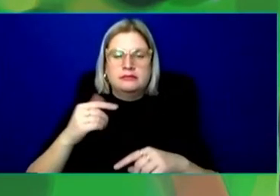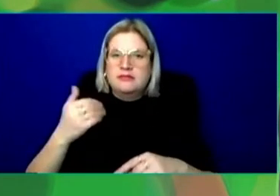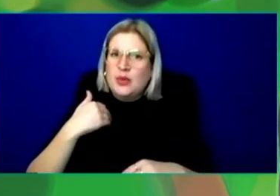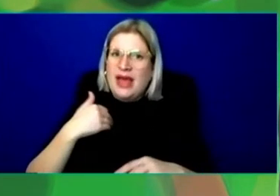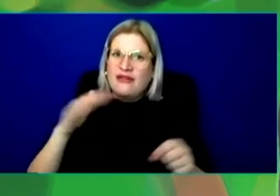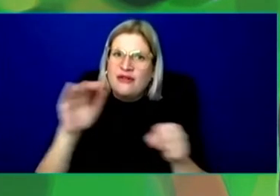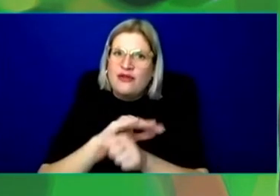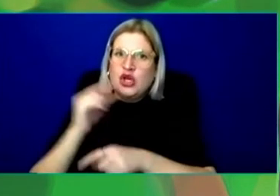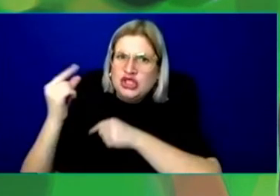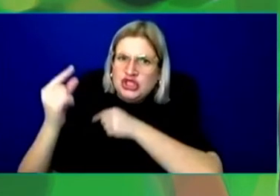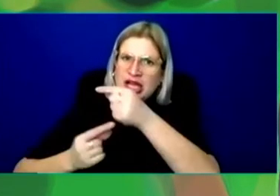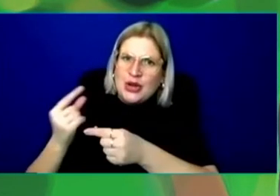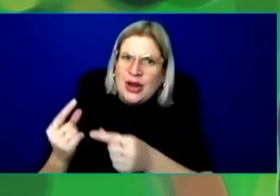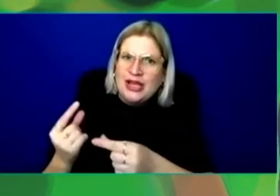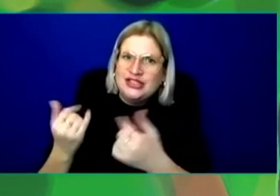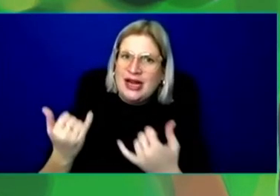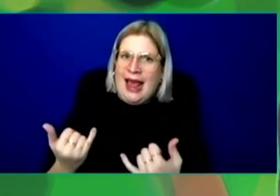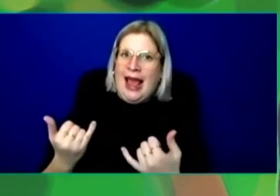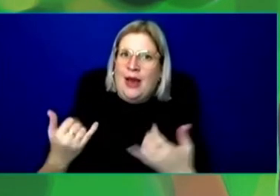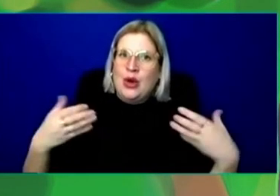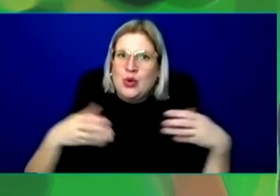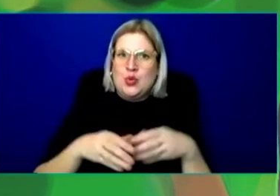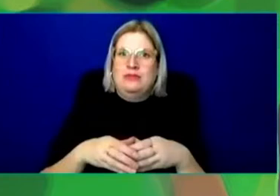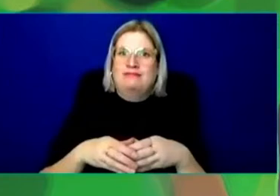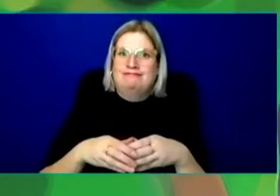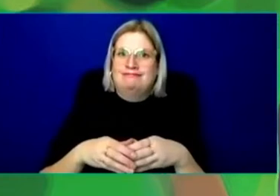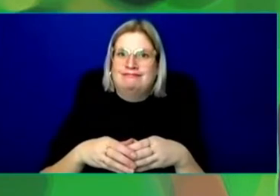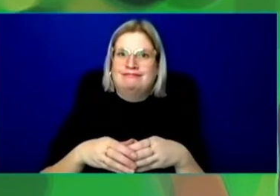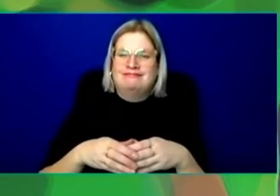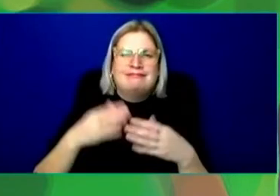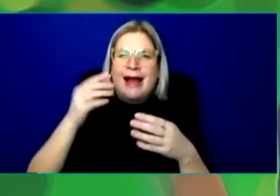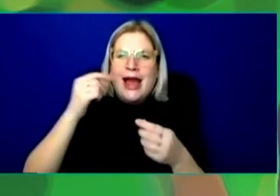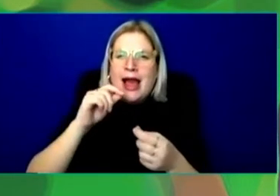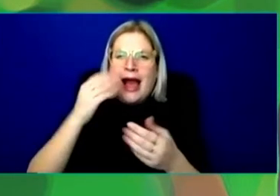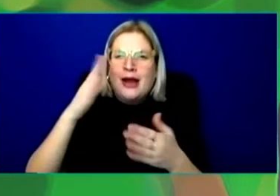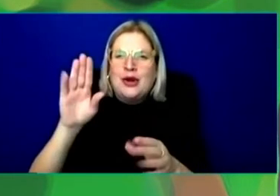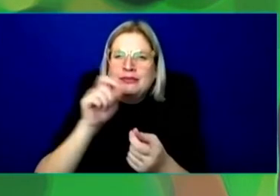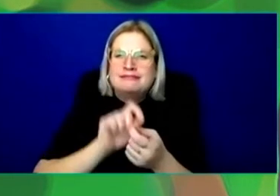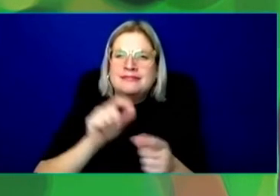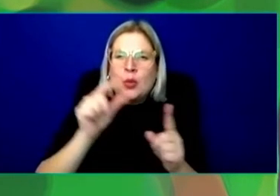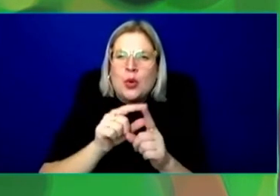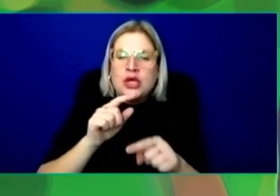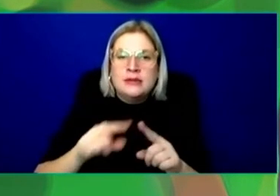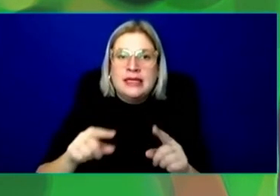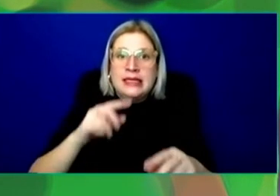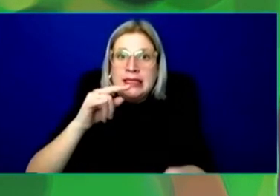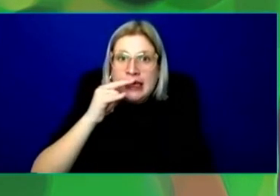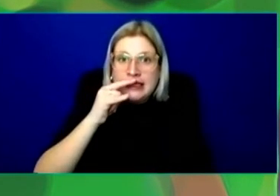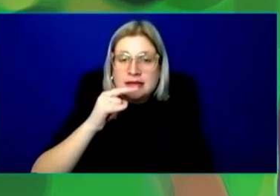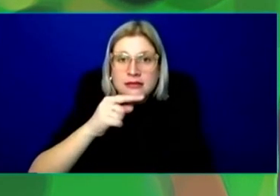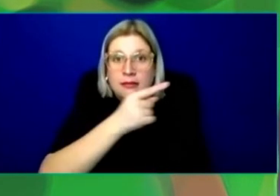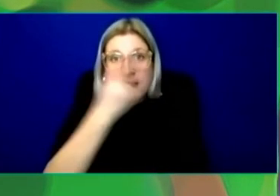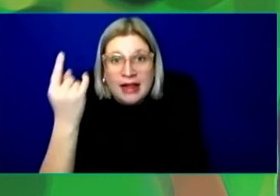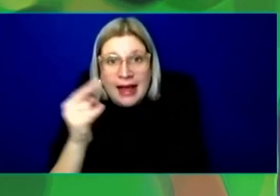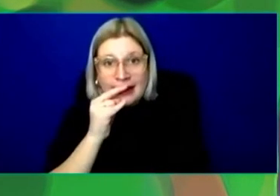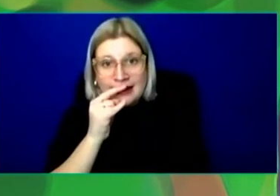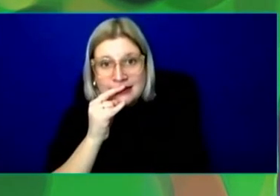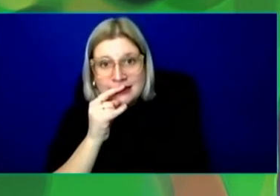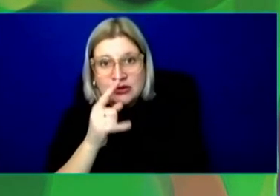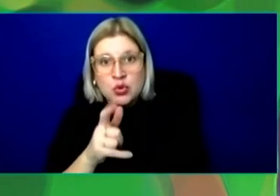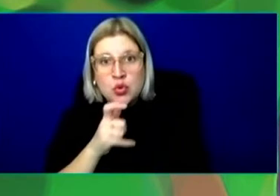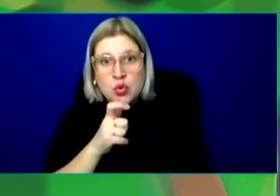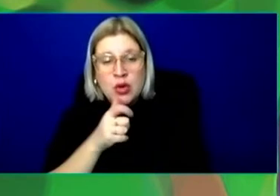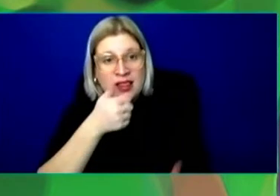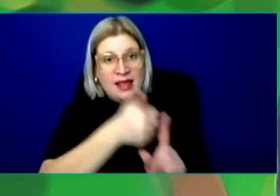or like a whole cadre cohort. I don't know what the right word is, of kids, Black kids, you know, who have seen